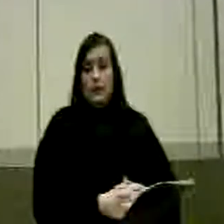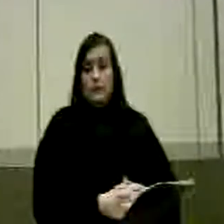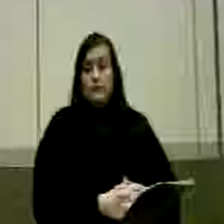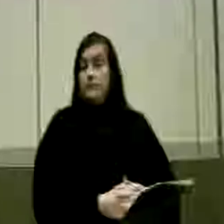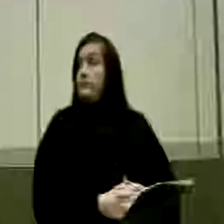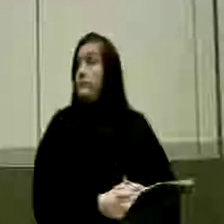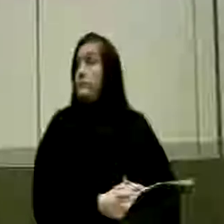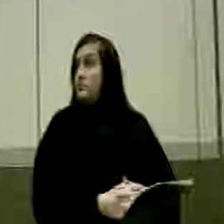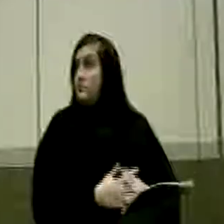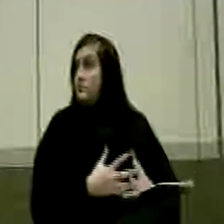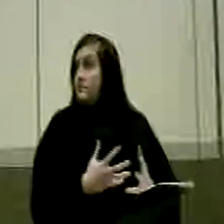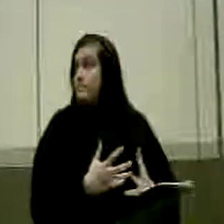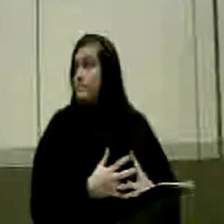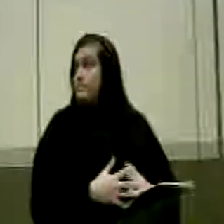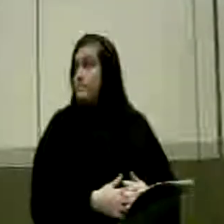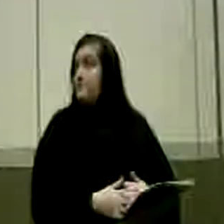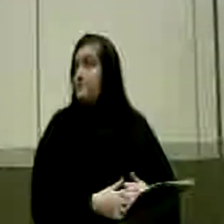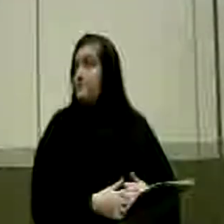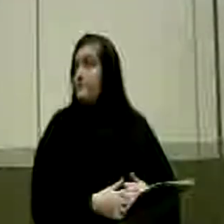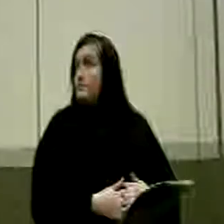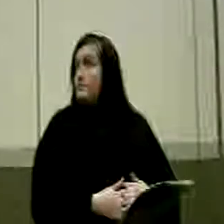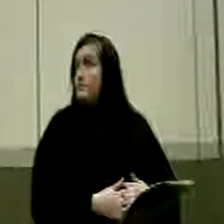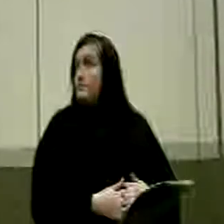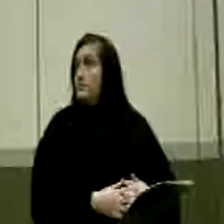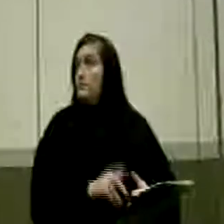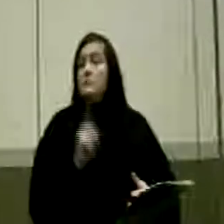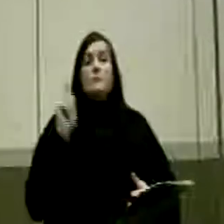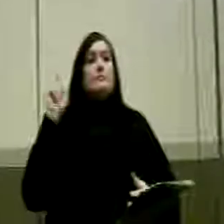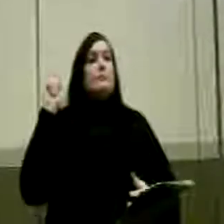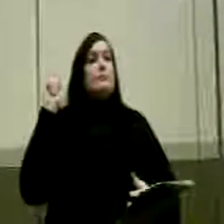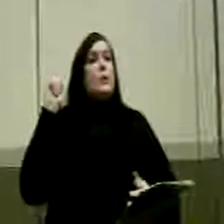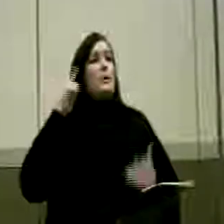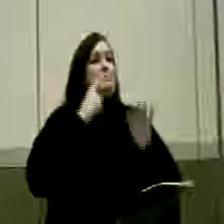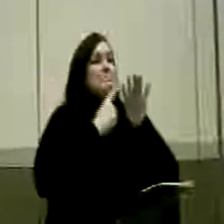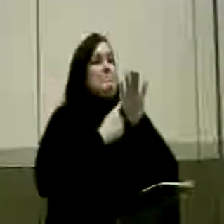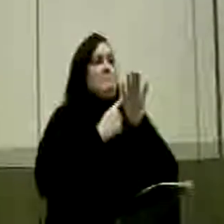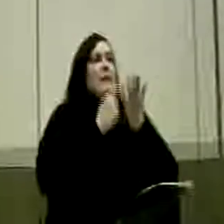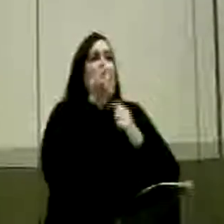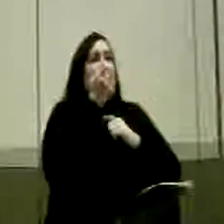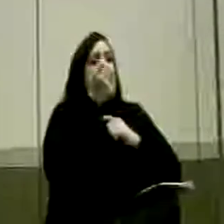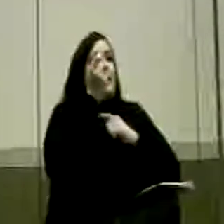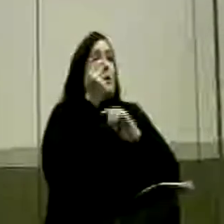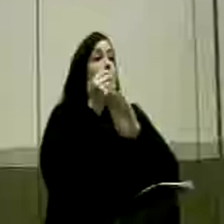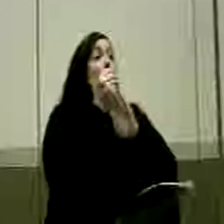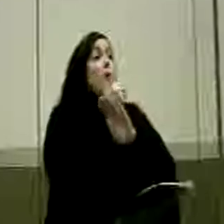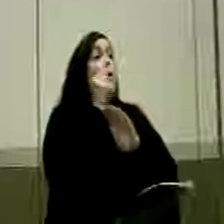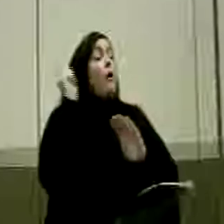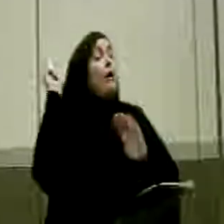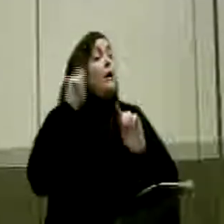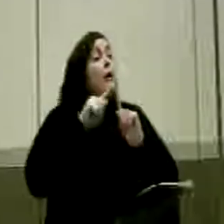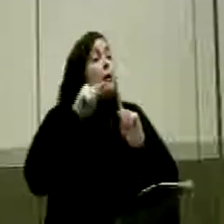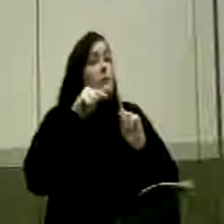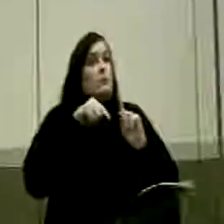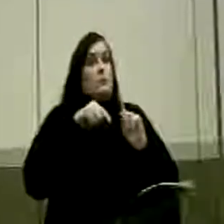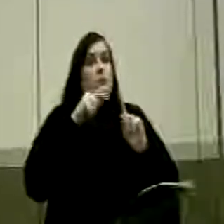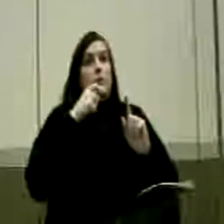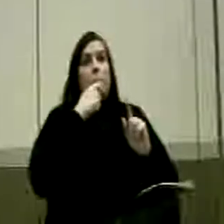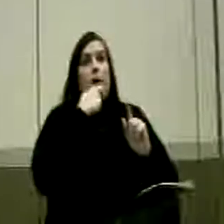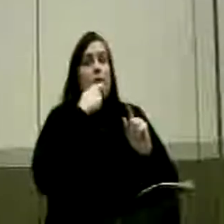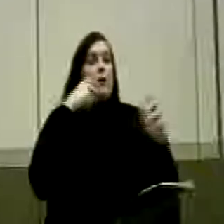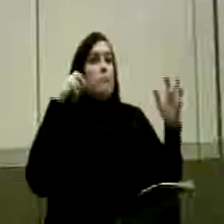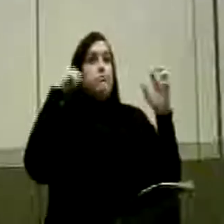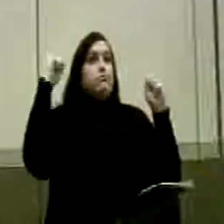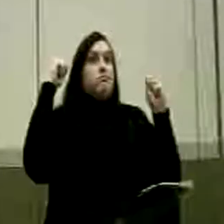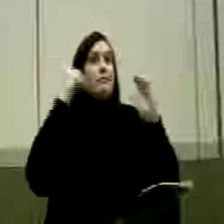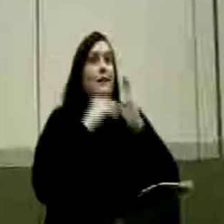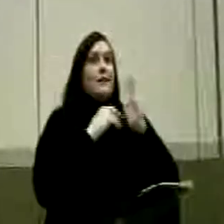This is, so we touched on this a little bit like before, but this is what some of the research,